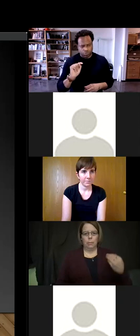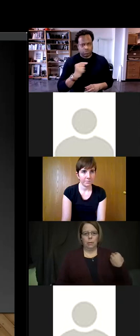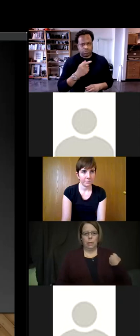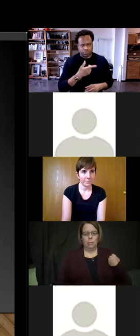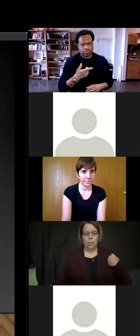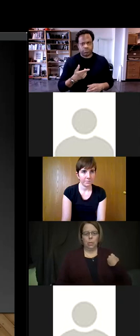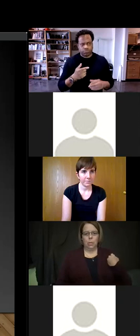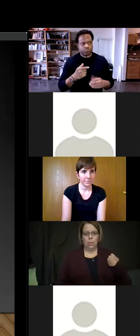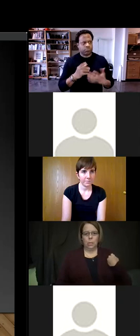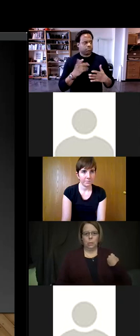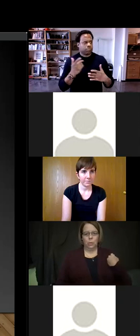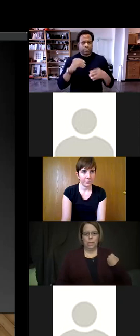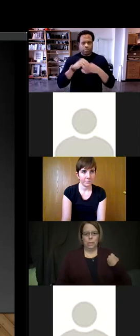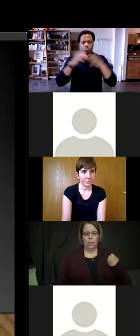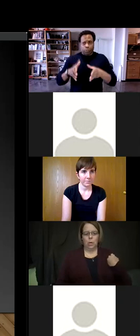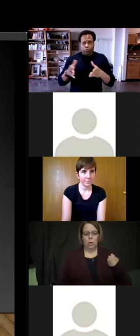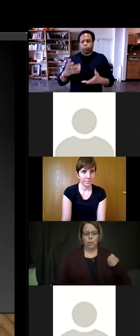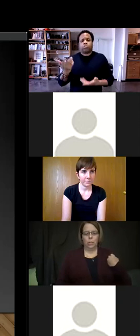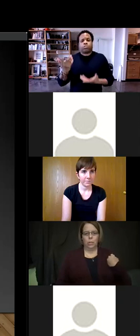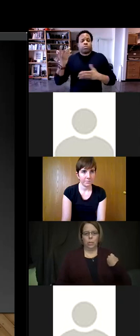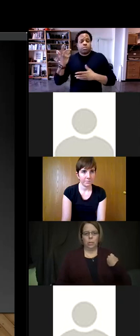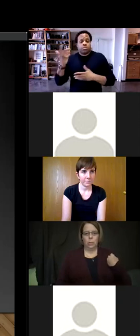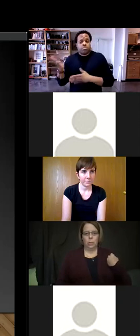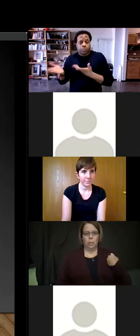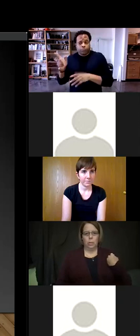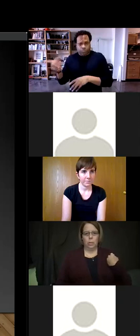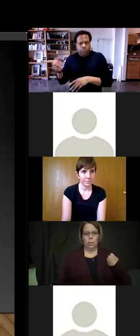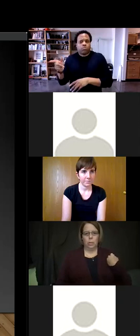And the same thing that I mentioned just recently, CART,